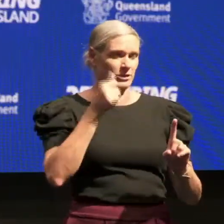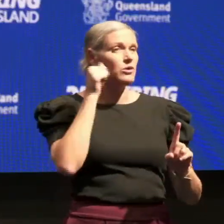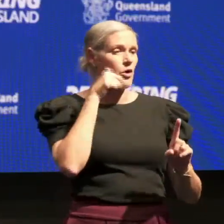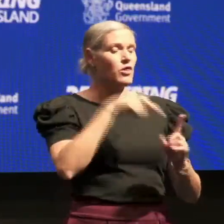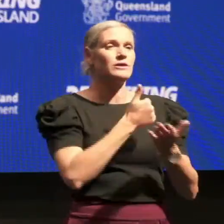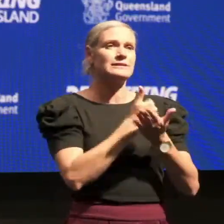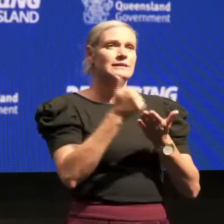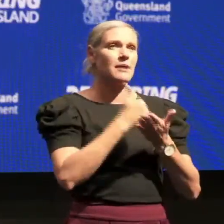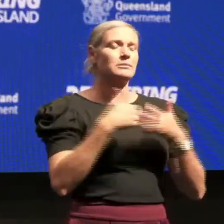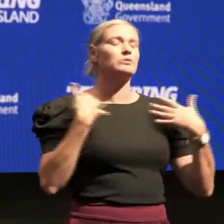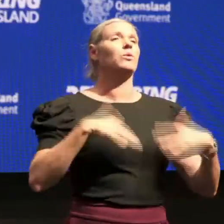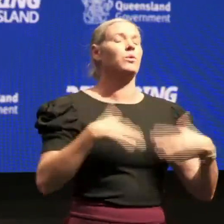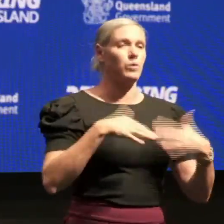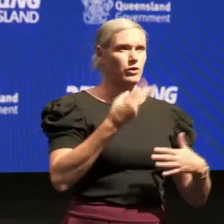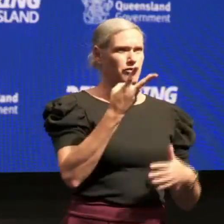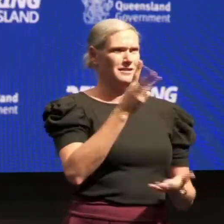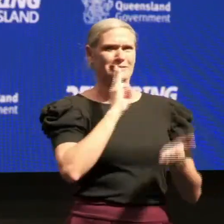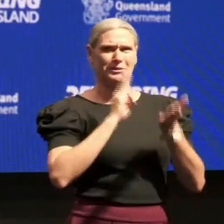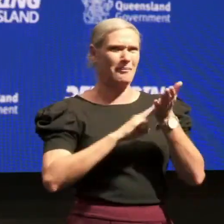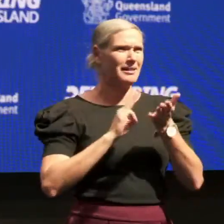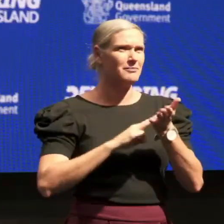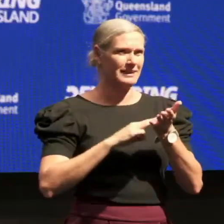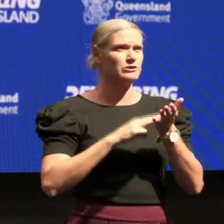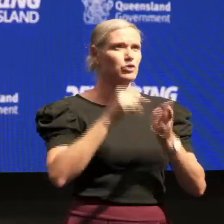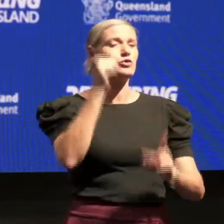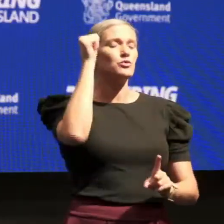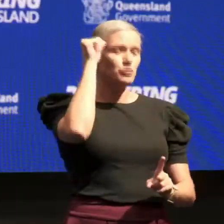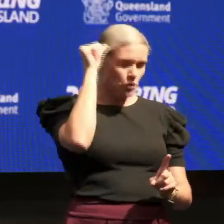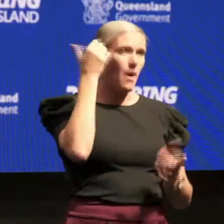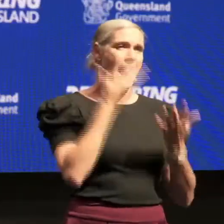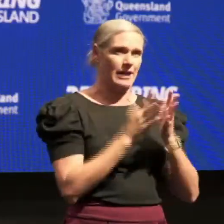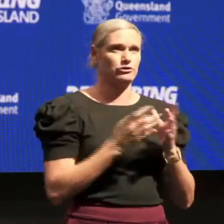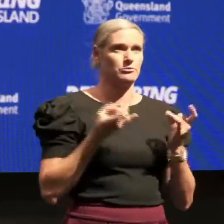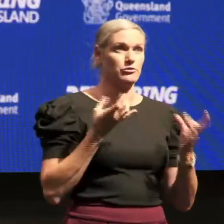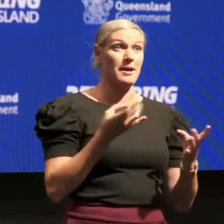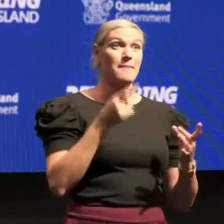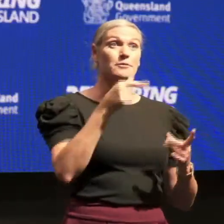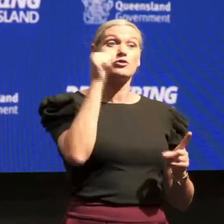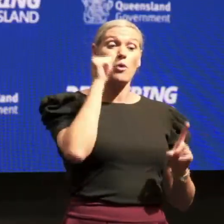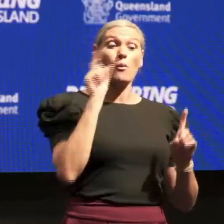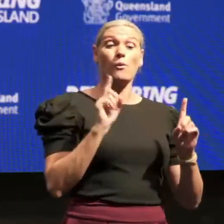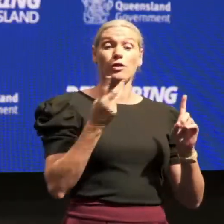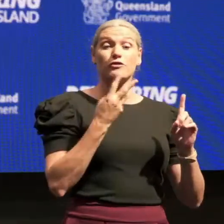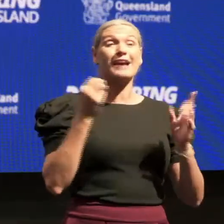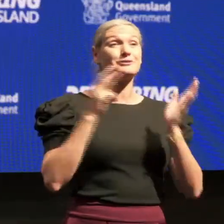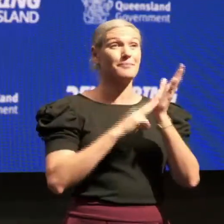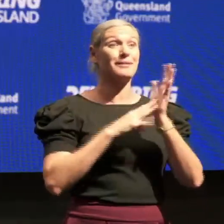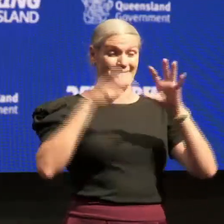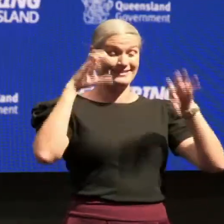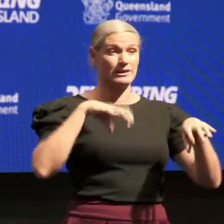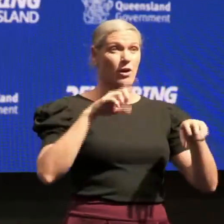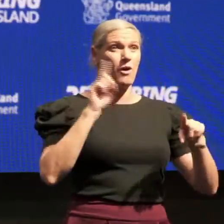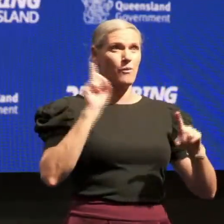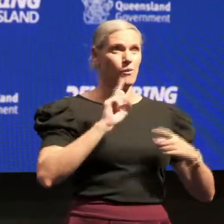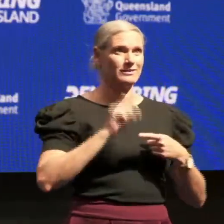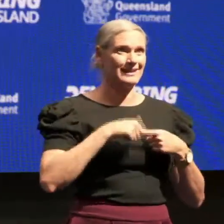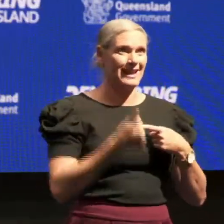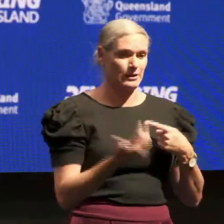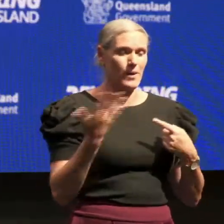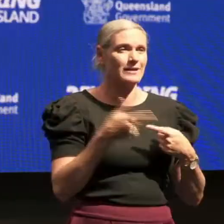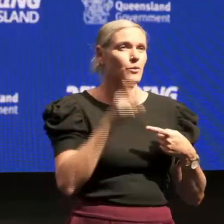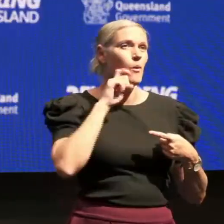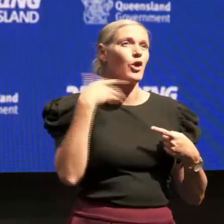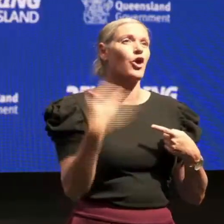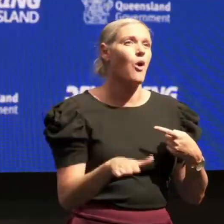totals north of 300 millimetres. They're challenging rainfall totals. It's what comes on the back of that can prove really